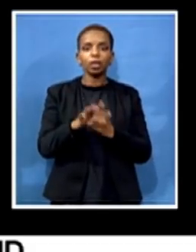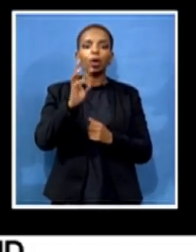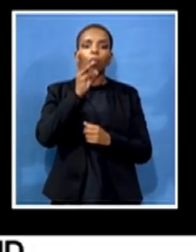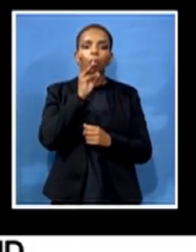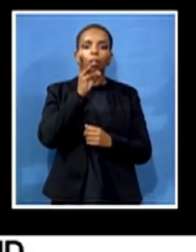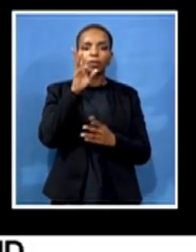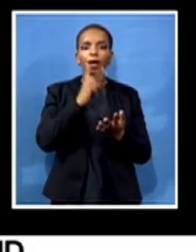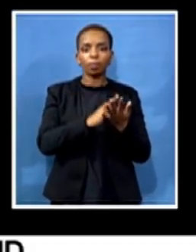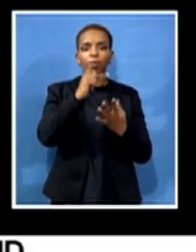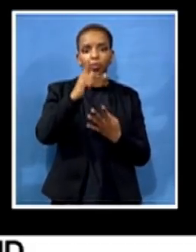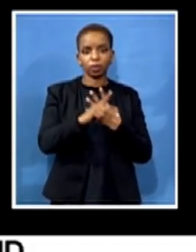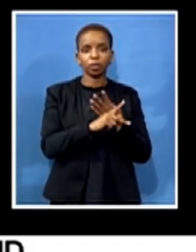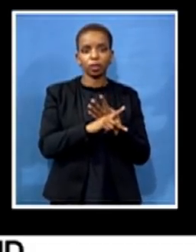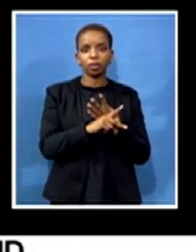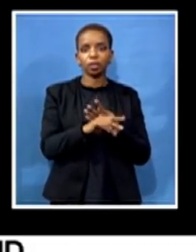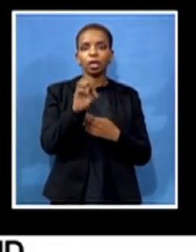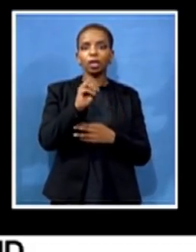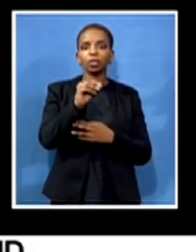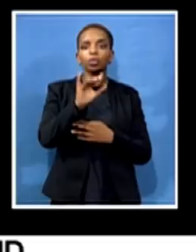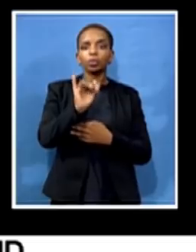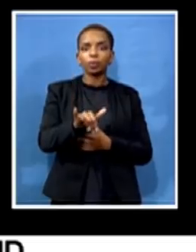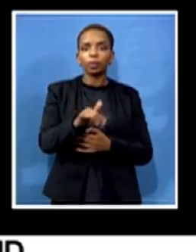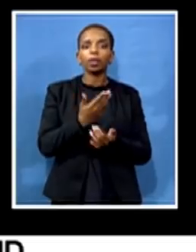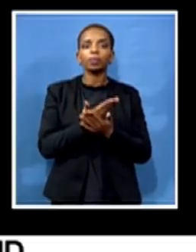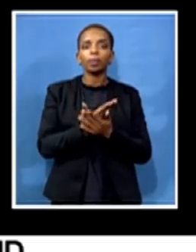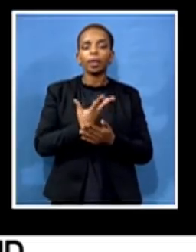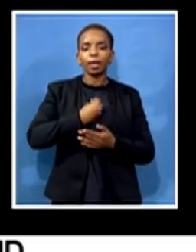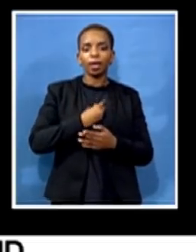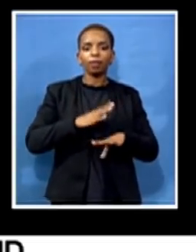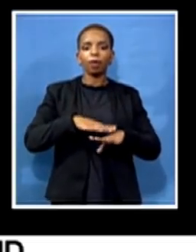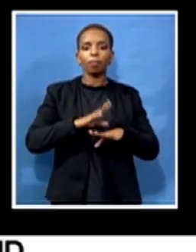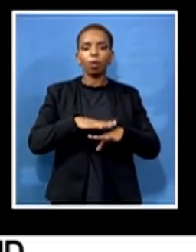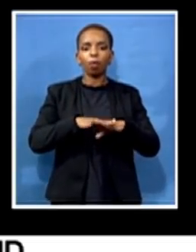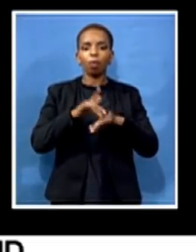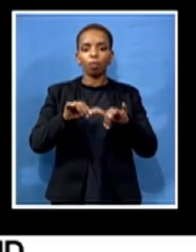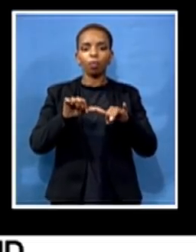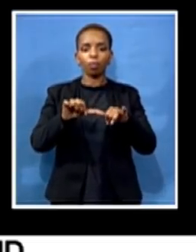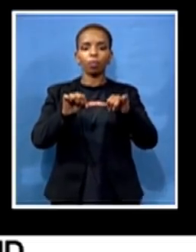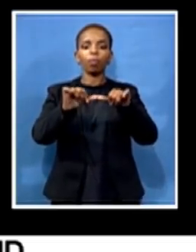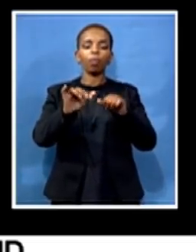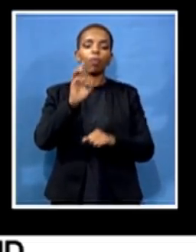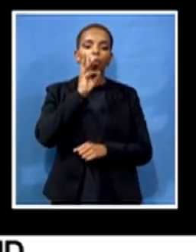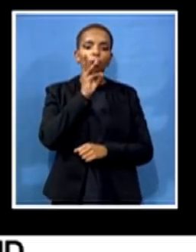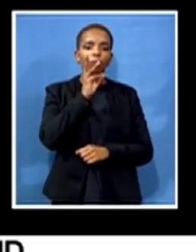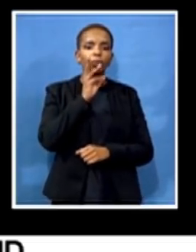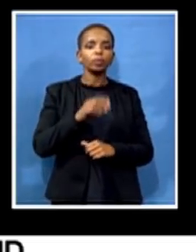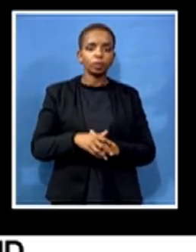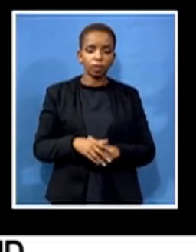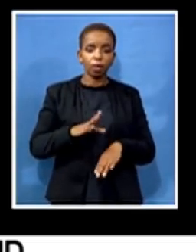can have more sustainable water in the, especially in the rural areas.